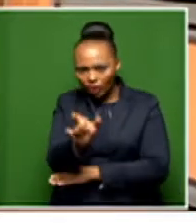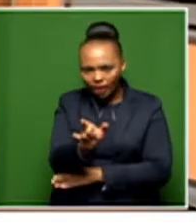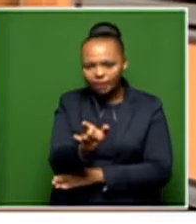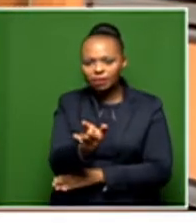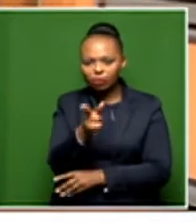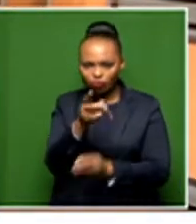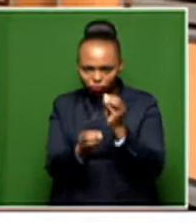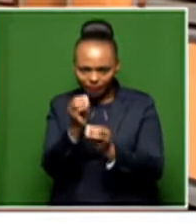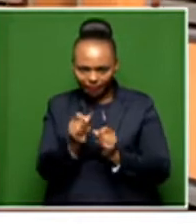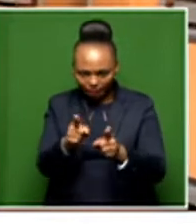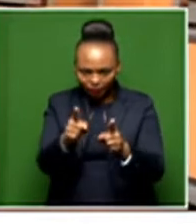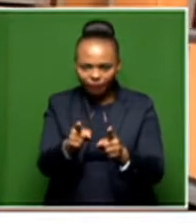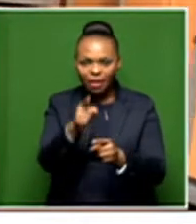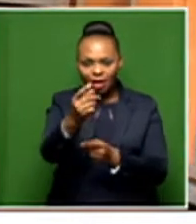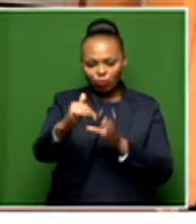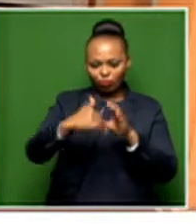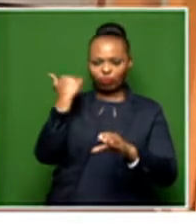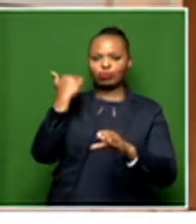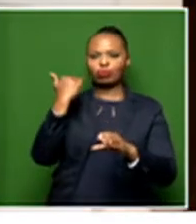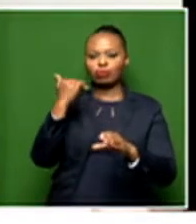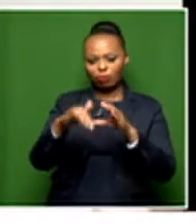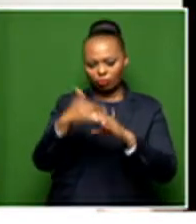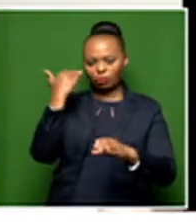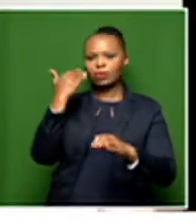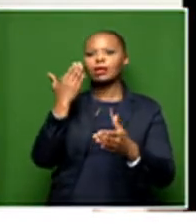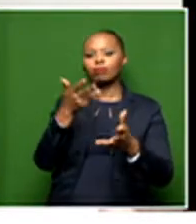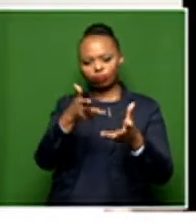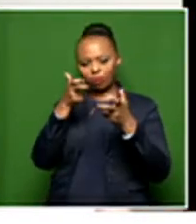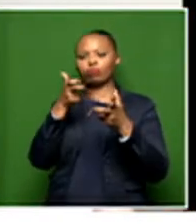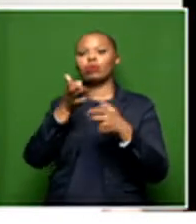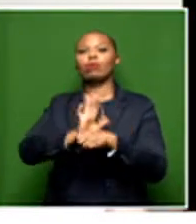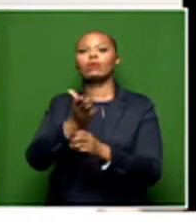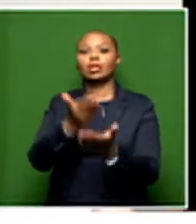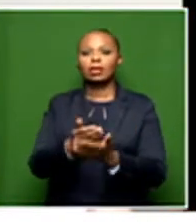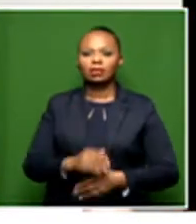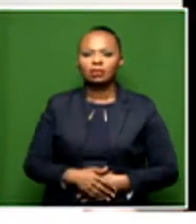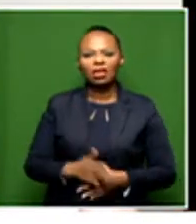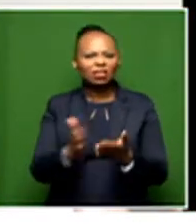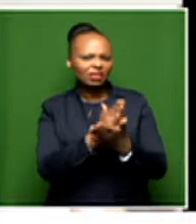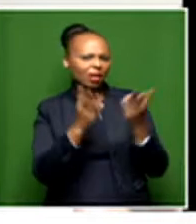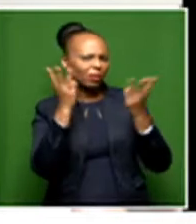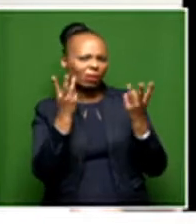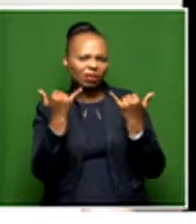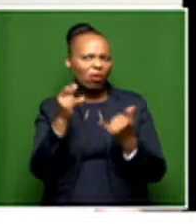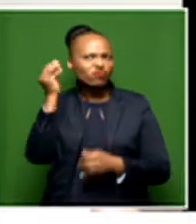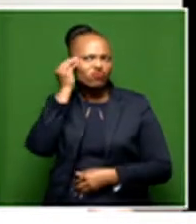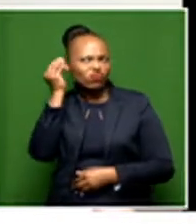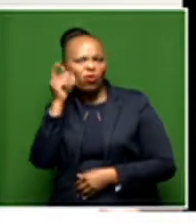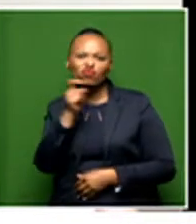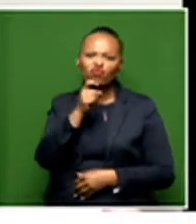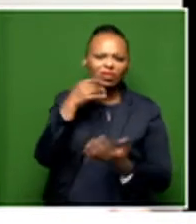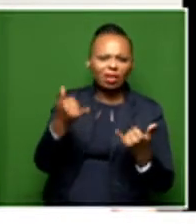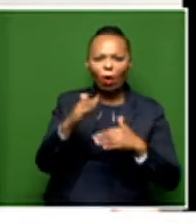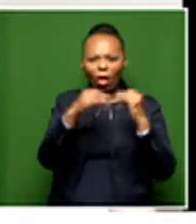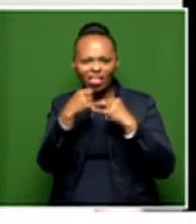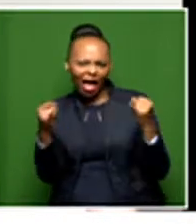and then you commence your watching. Quite simple. I mean, I think people are getting used to the process of watching things online at